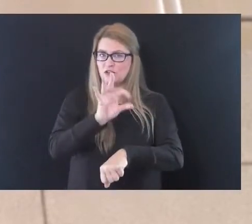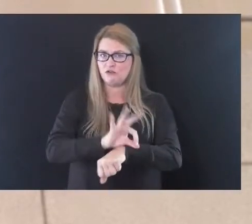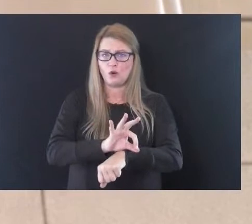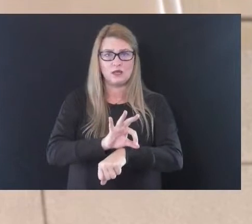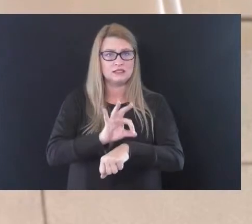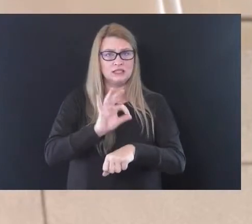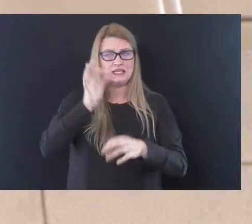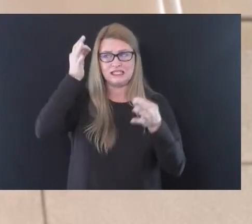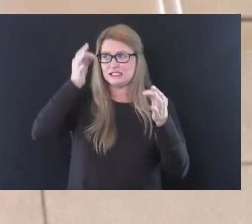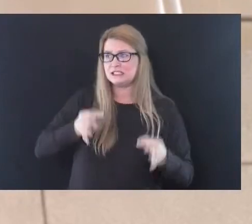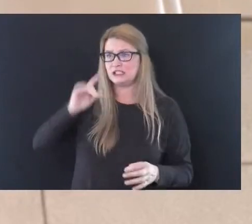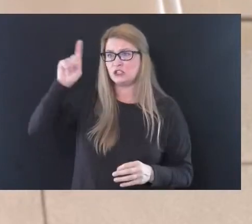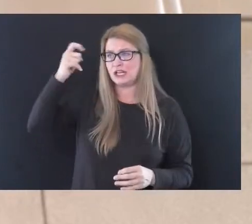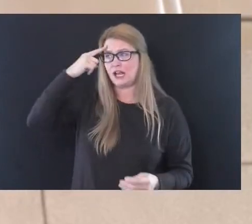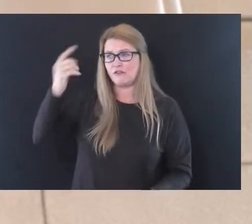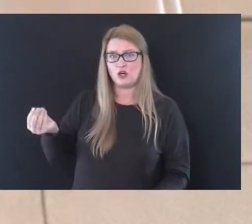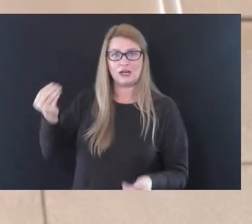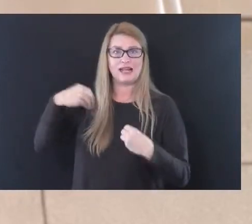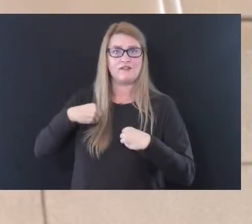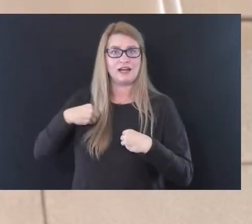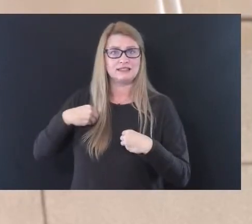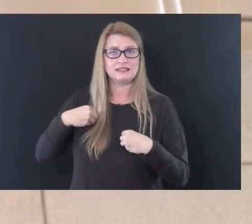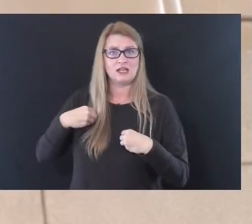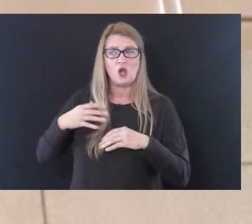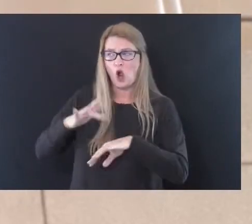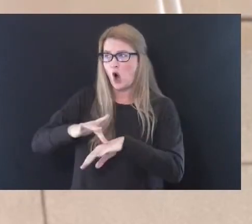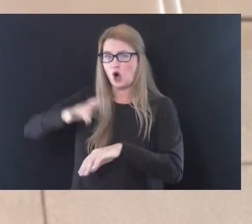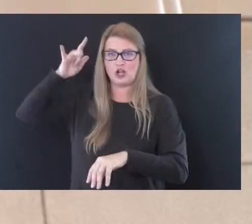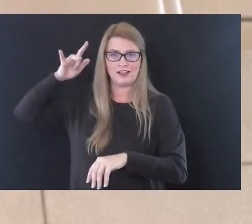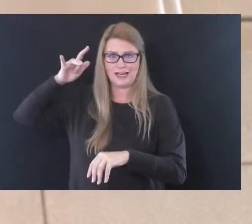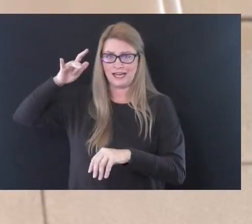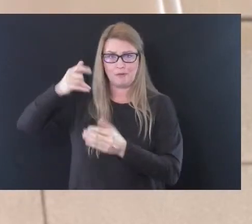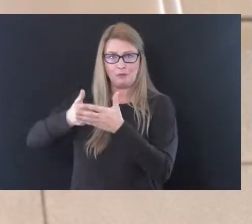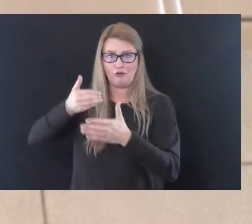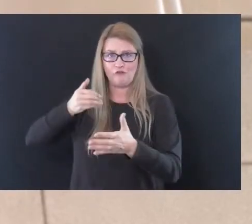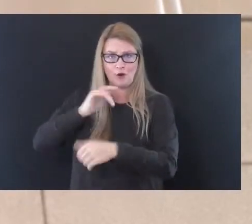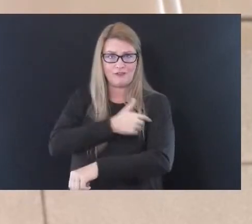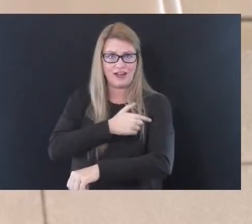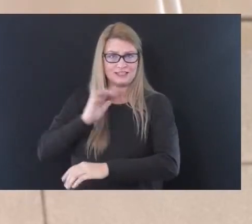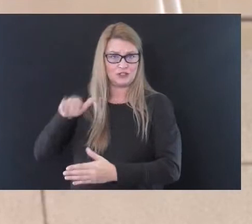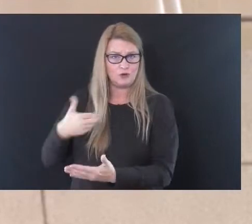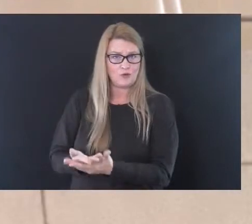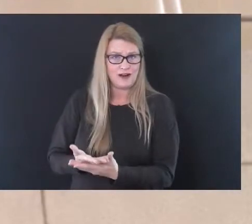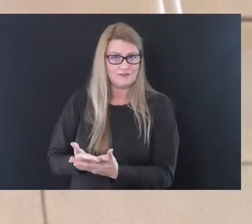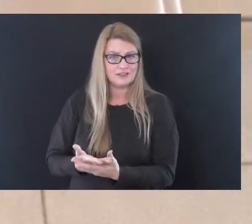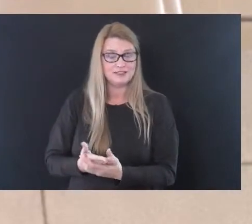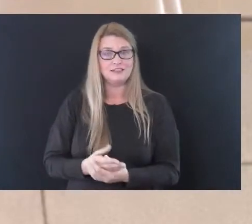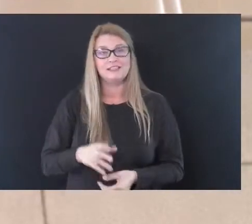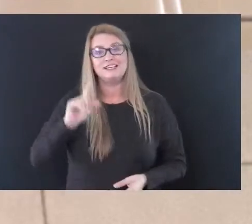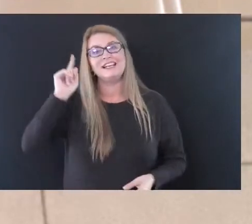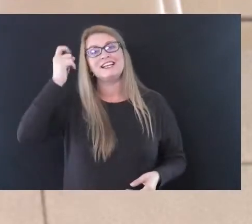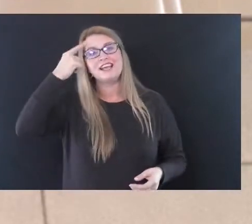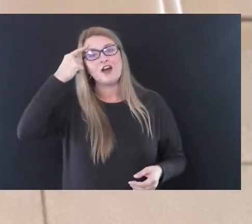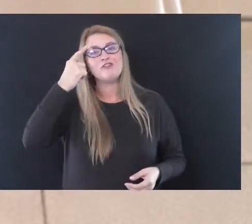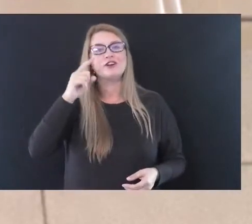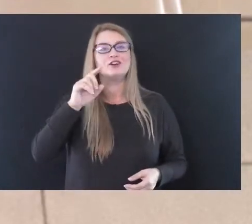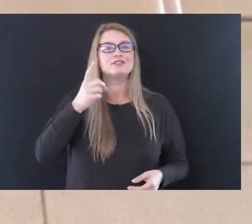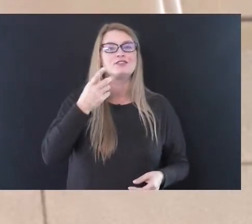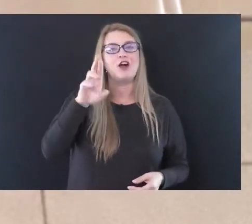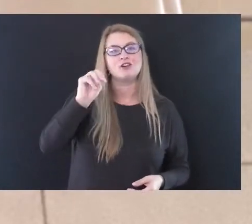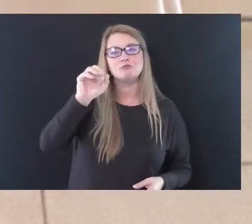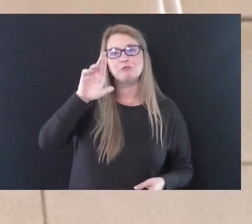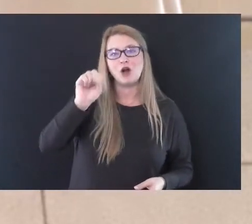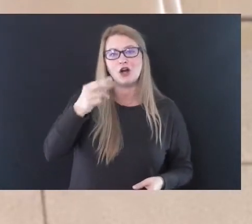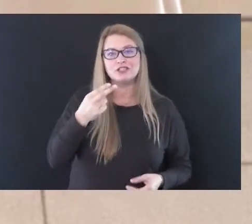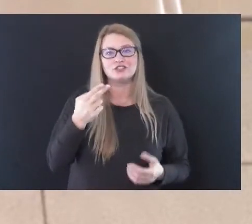that the governor made early on related to that. In addition, I want to again highlight what both Governor Justice and Dr. Marsh have said,